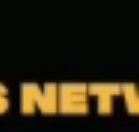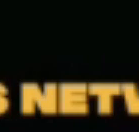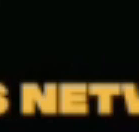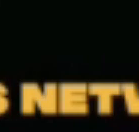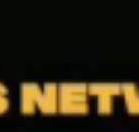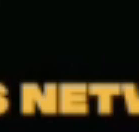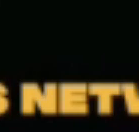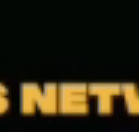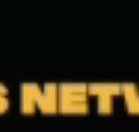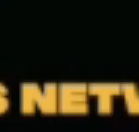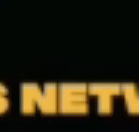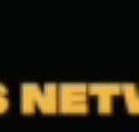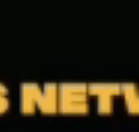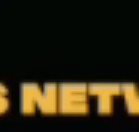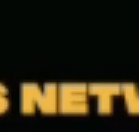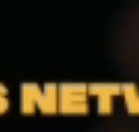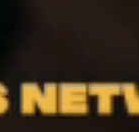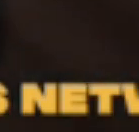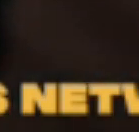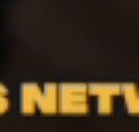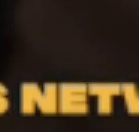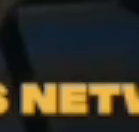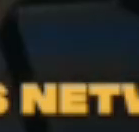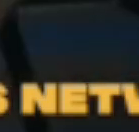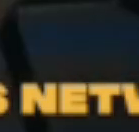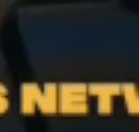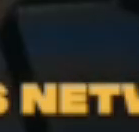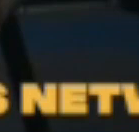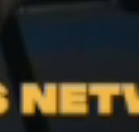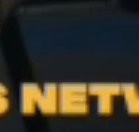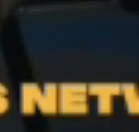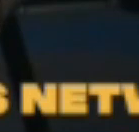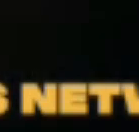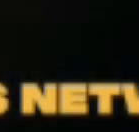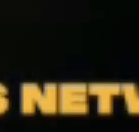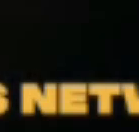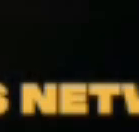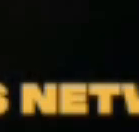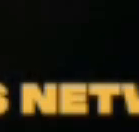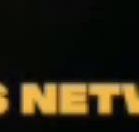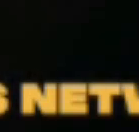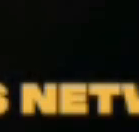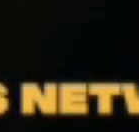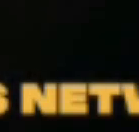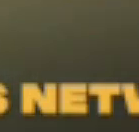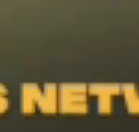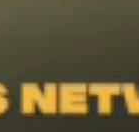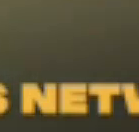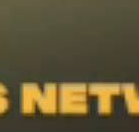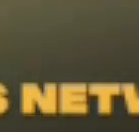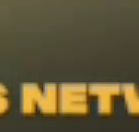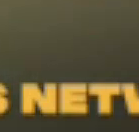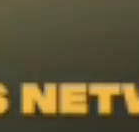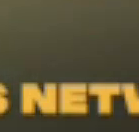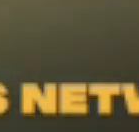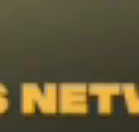impact individuals and the nation. Well, I mean, why not? Well, I guess that ends that. That ends